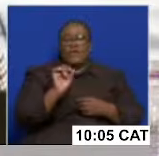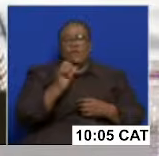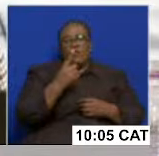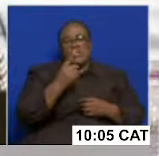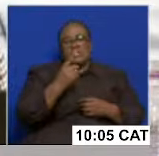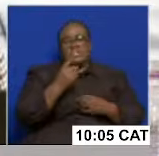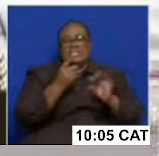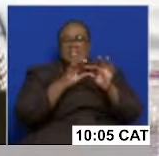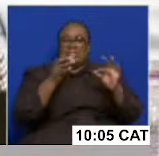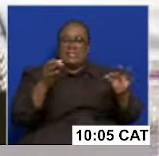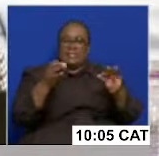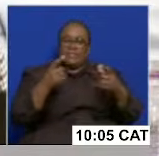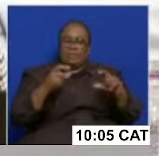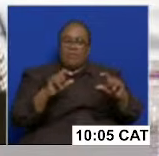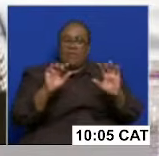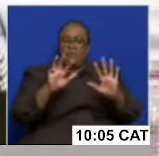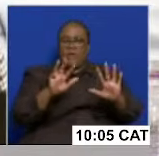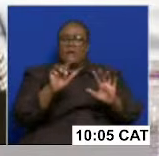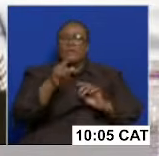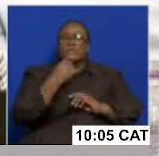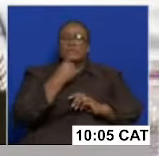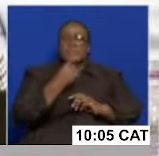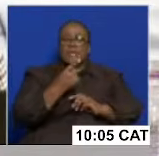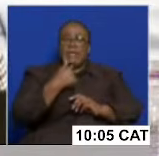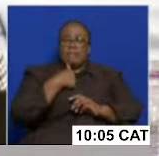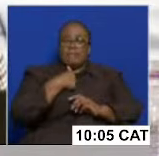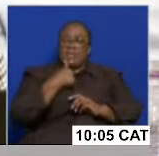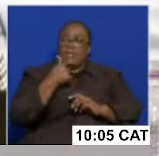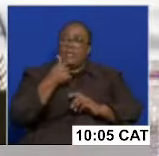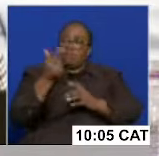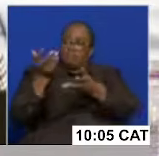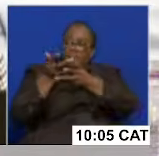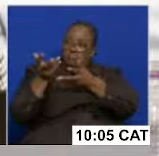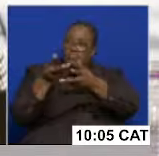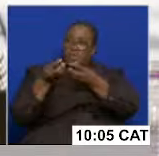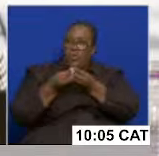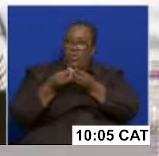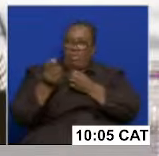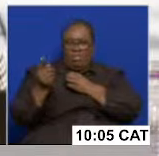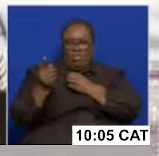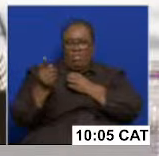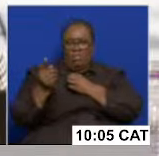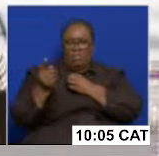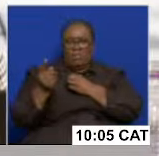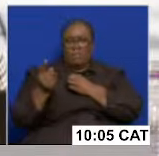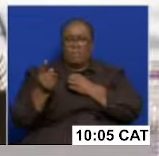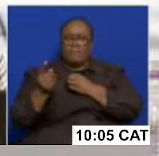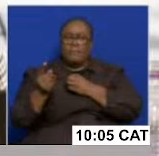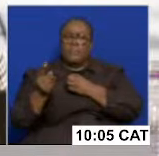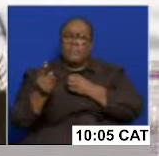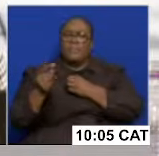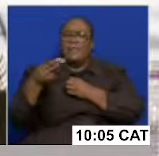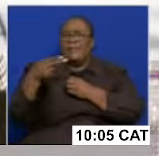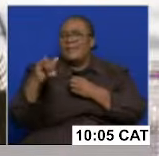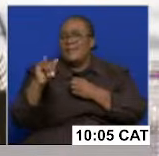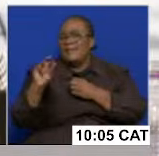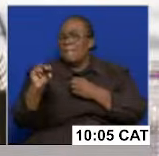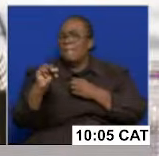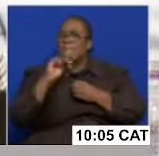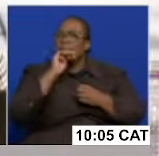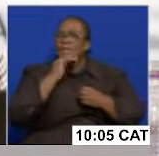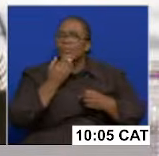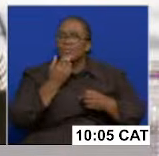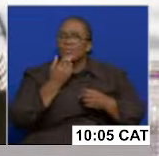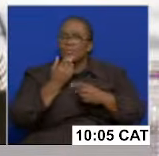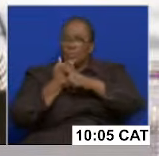say there, in my discussions with him. That him, is it a reference to Mr. Django or is that